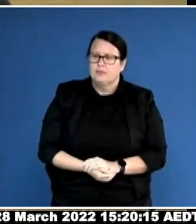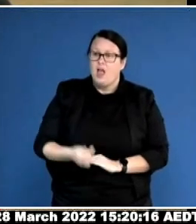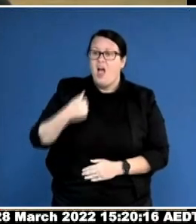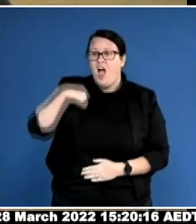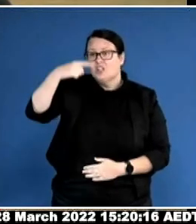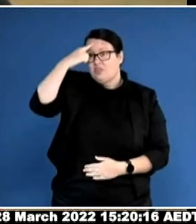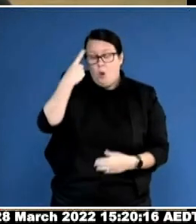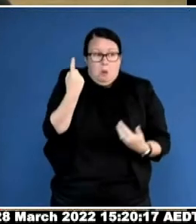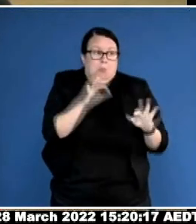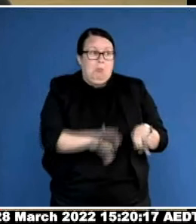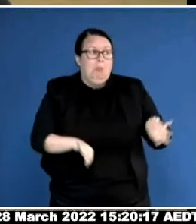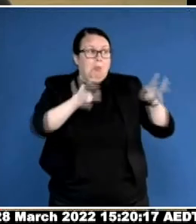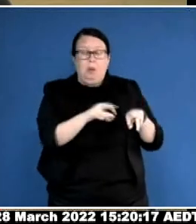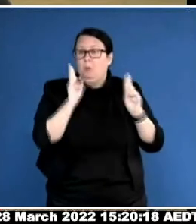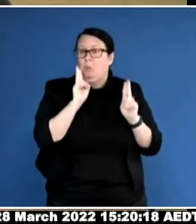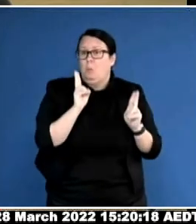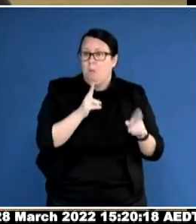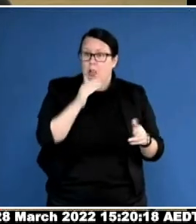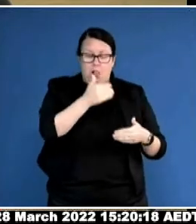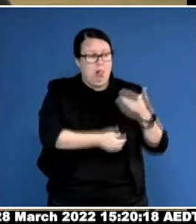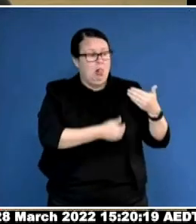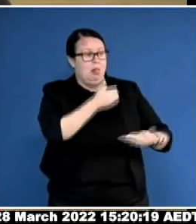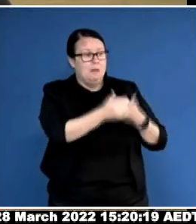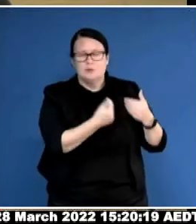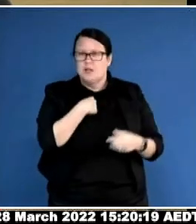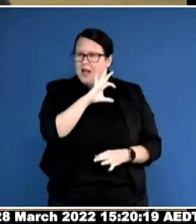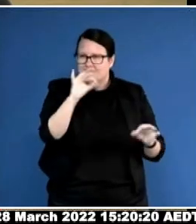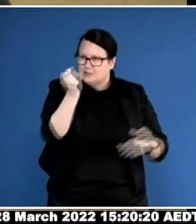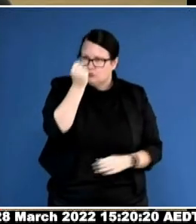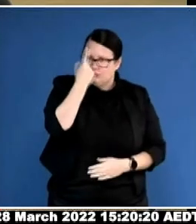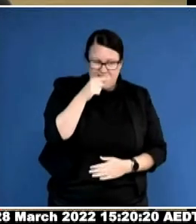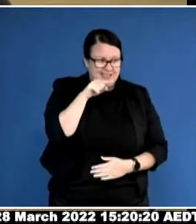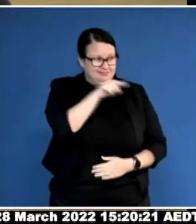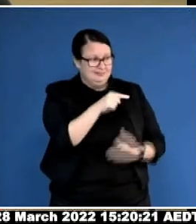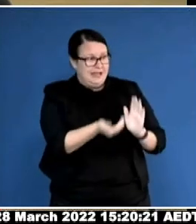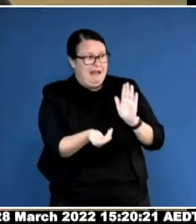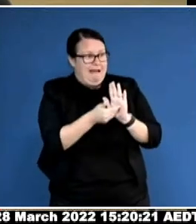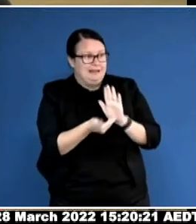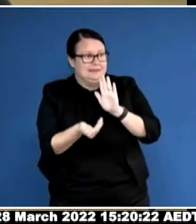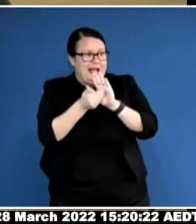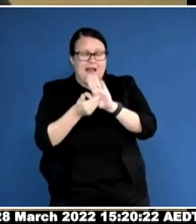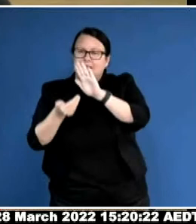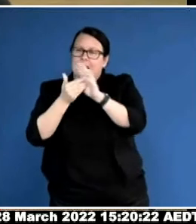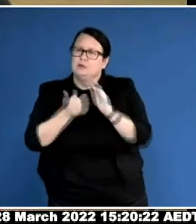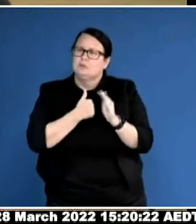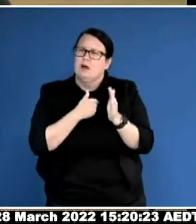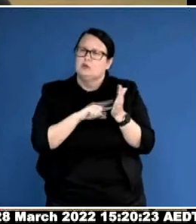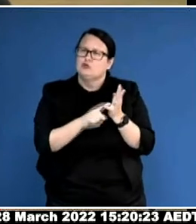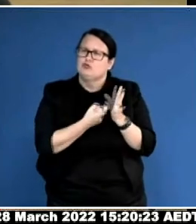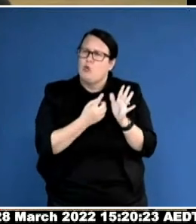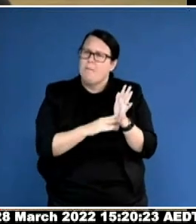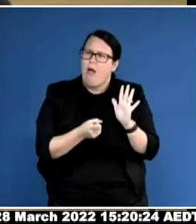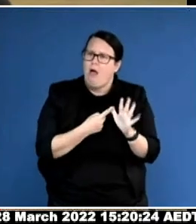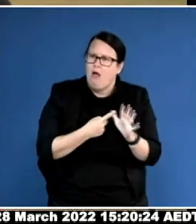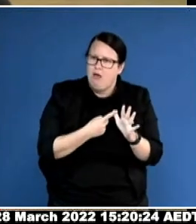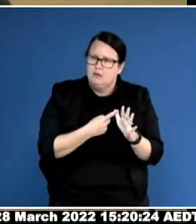through more than one sexual assault without really recognising how traumatic it was and what a violation it was, and